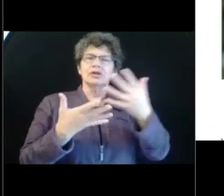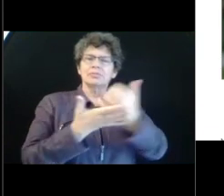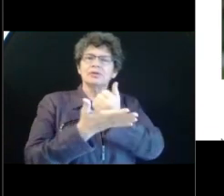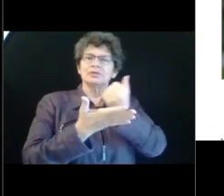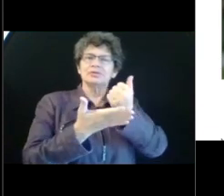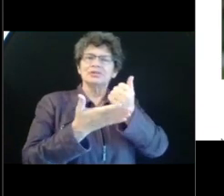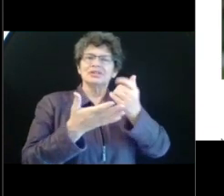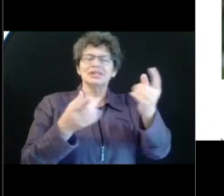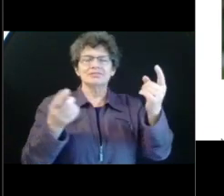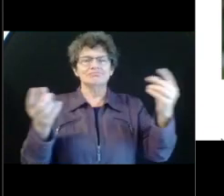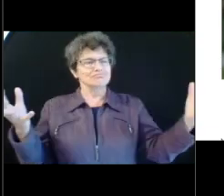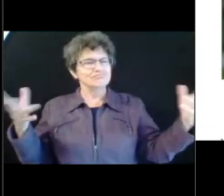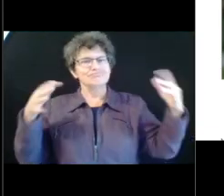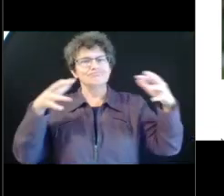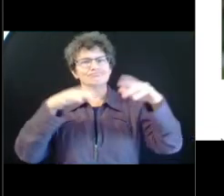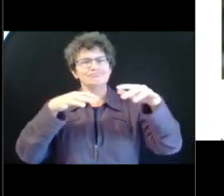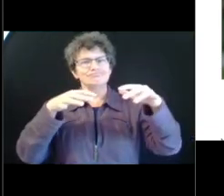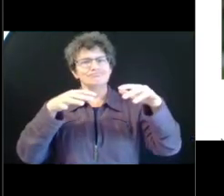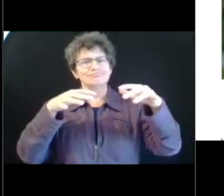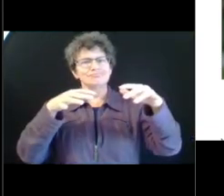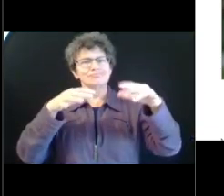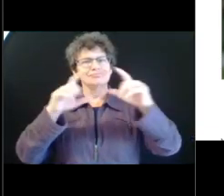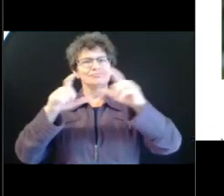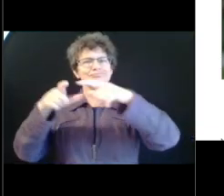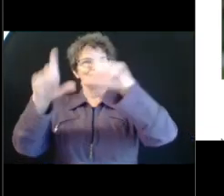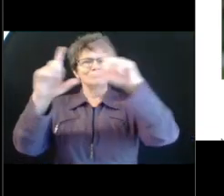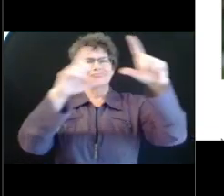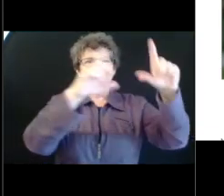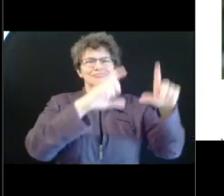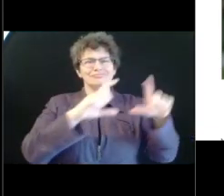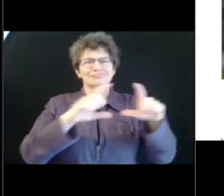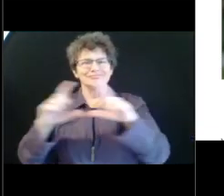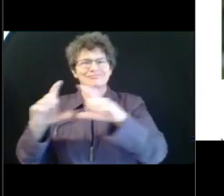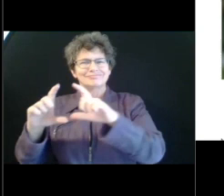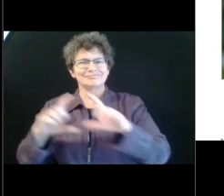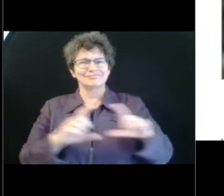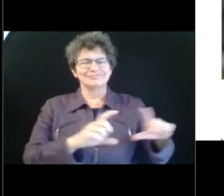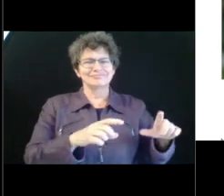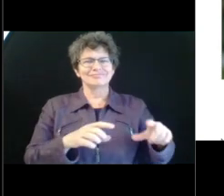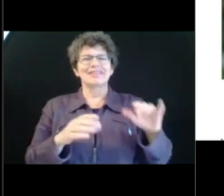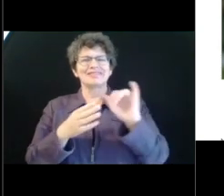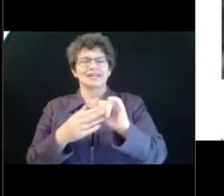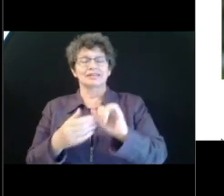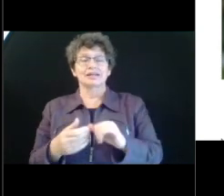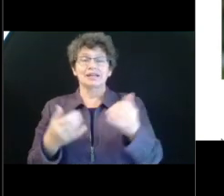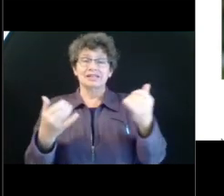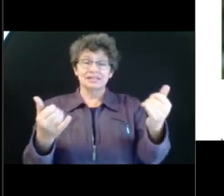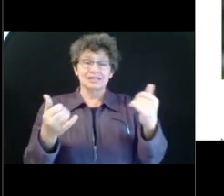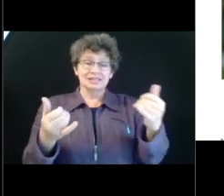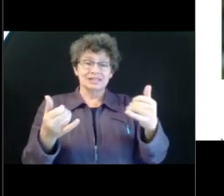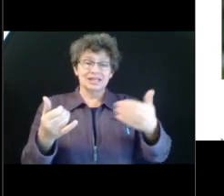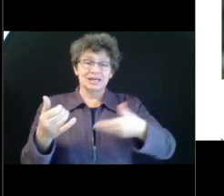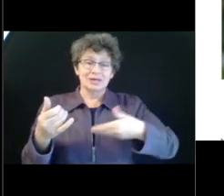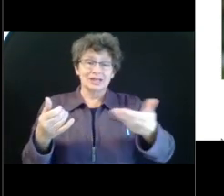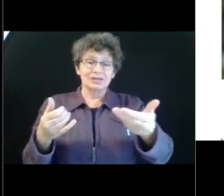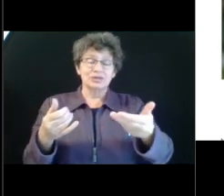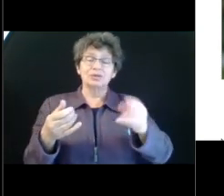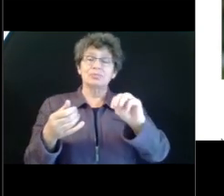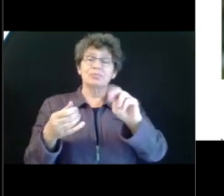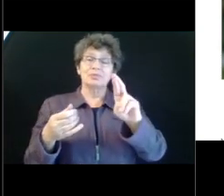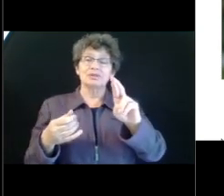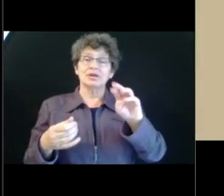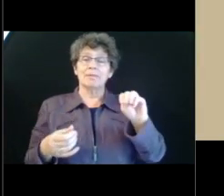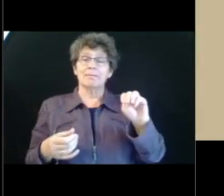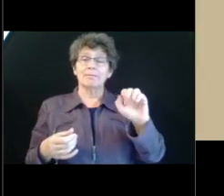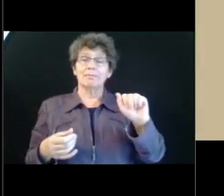way. I would now like to invite and introduce Mr. Mark Blanford, who is the